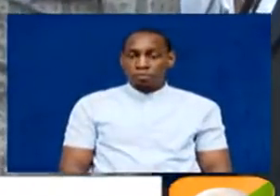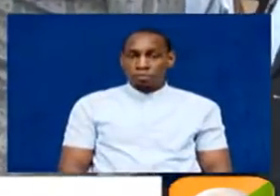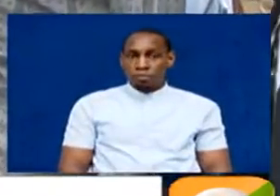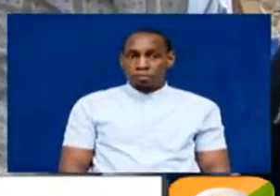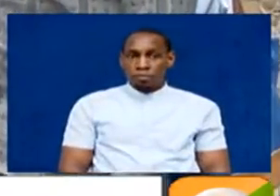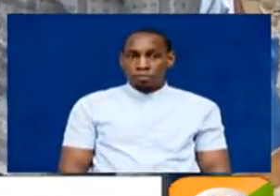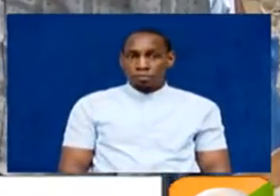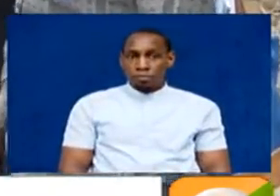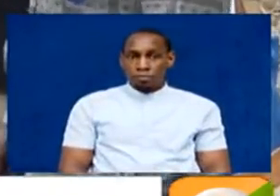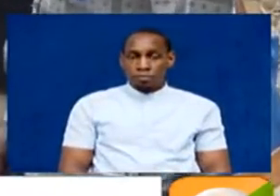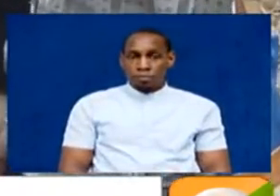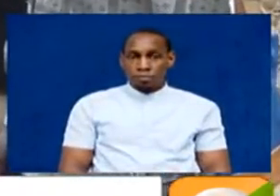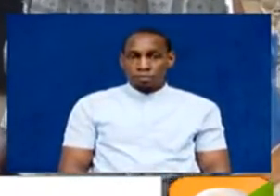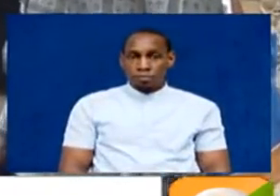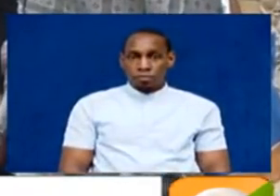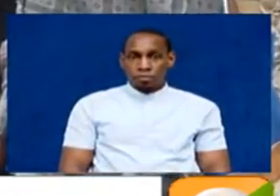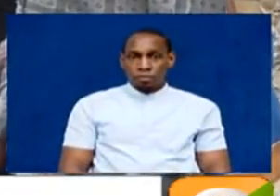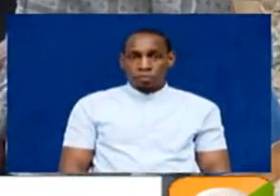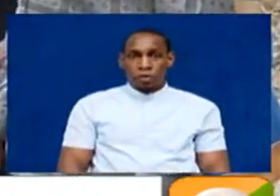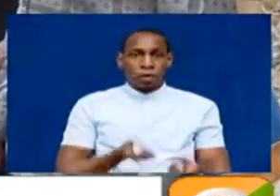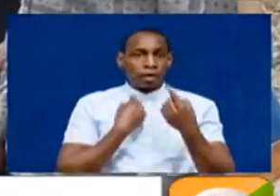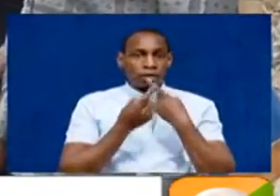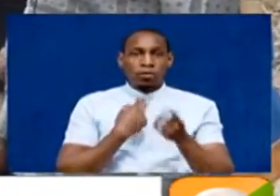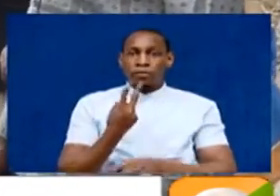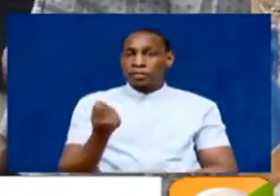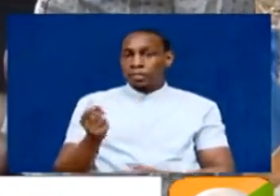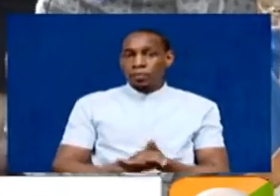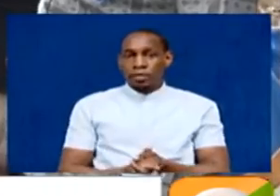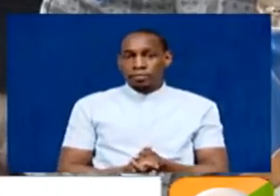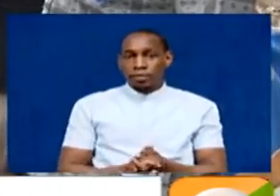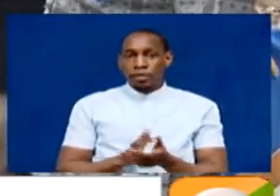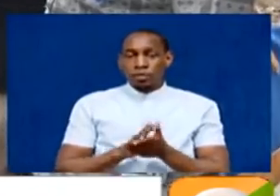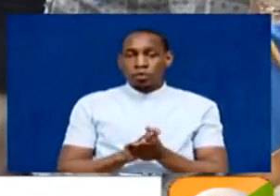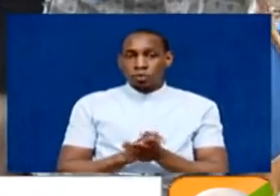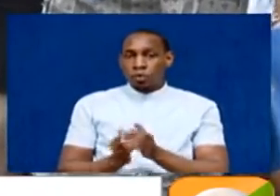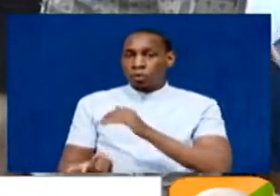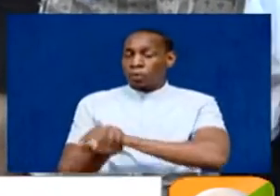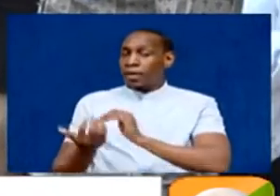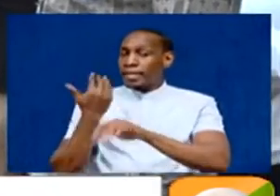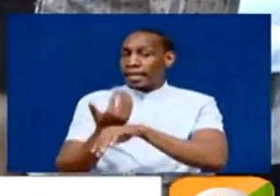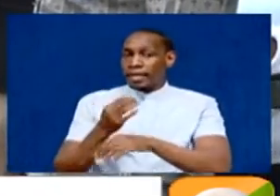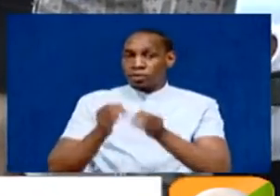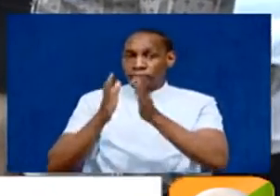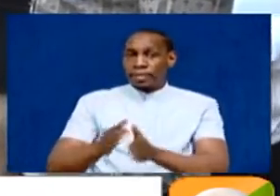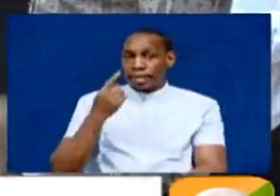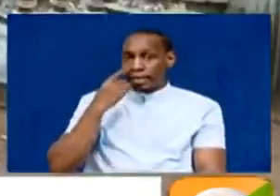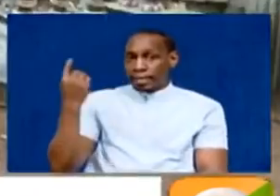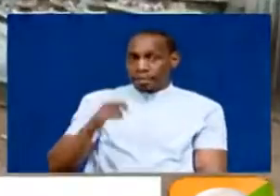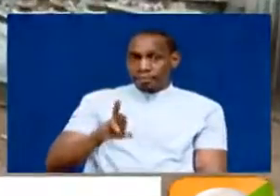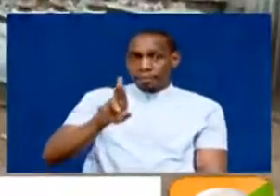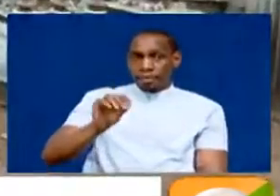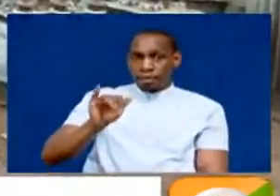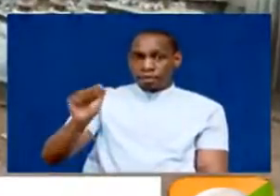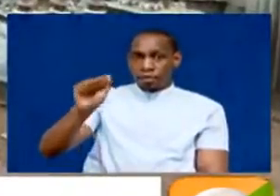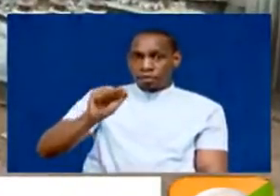your details. Where are the details? That's what I'm asking. It was a difficult, chilly morning for these officers at the Roysambu Power